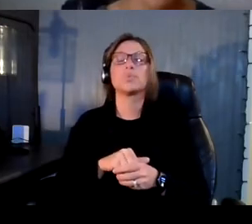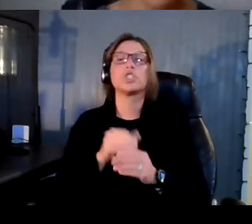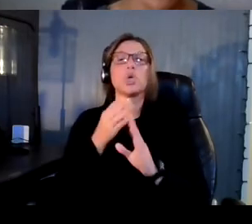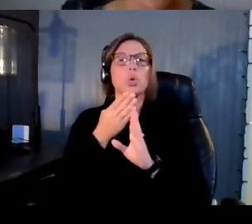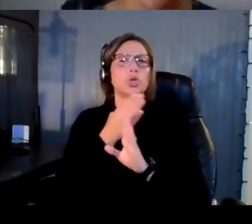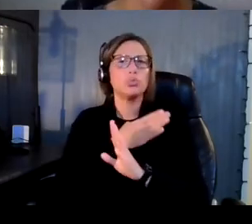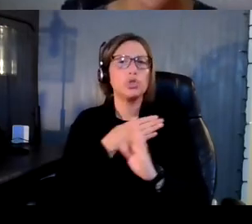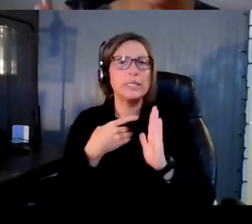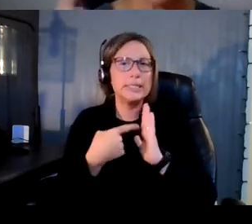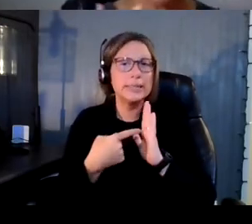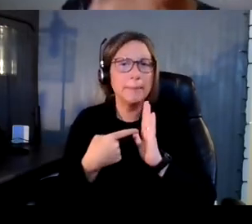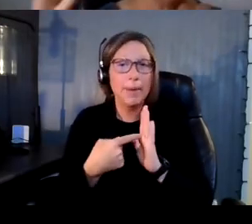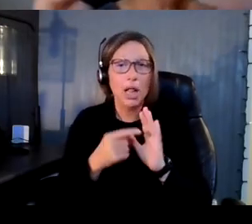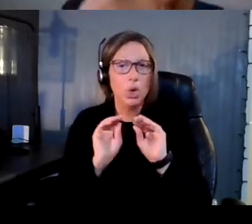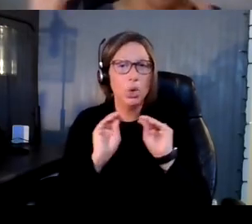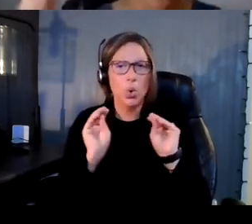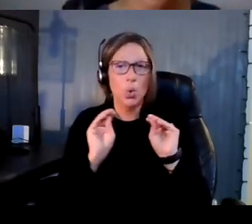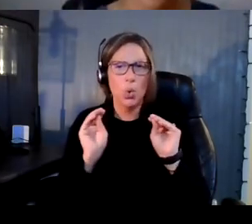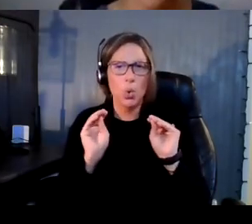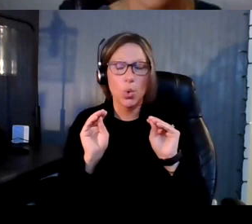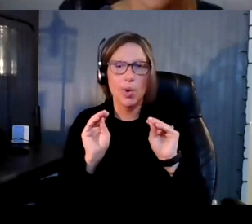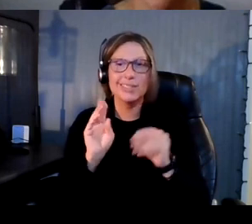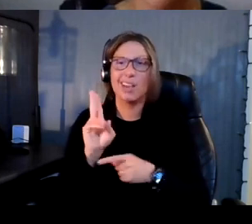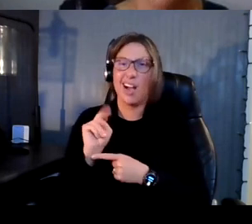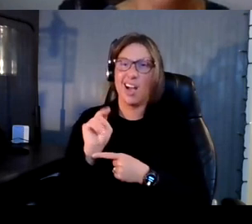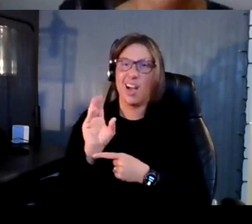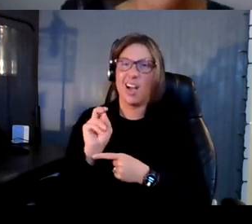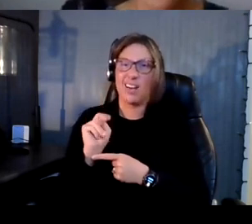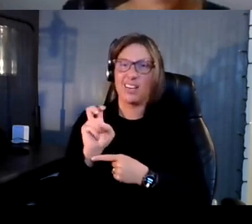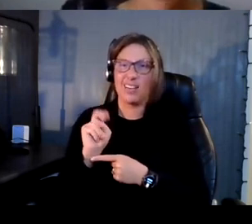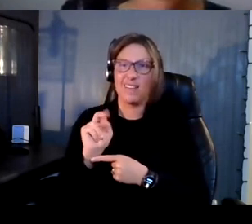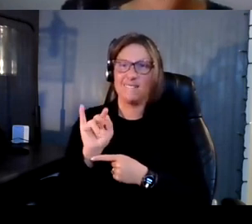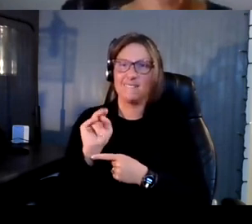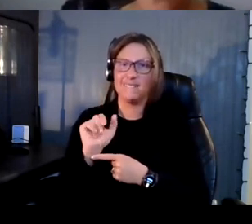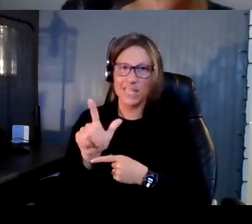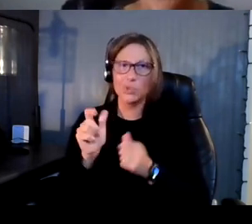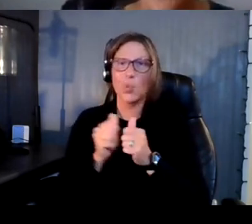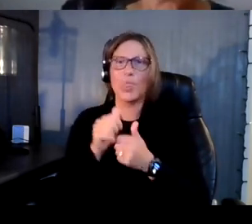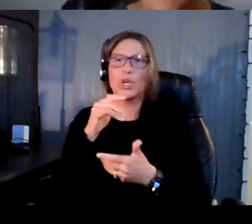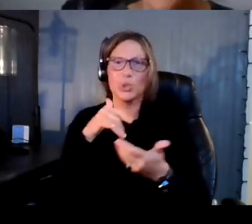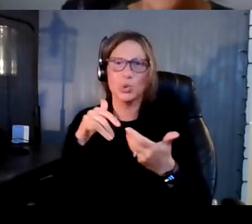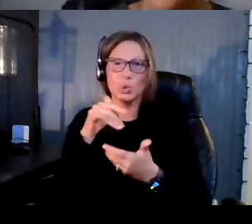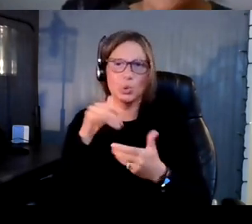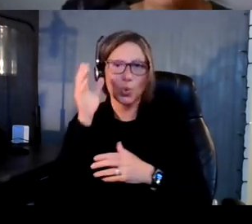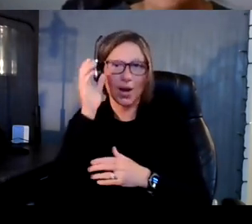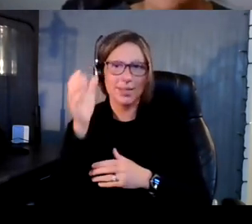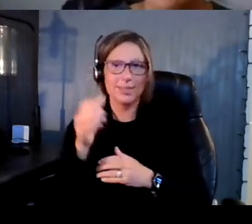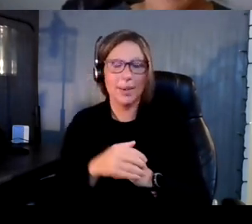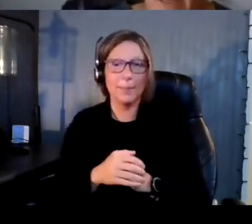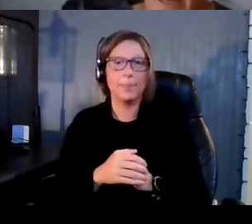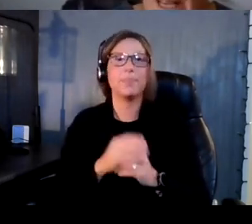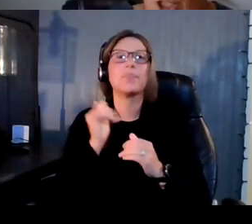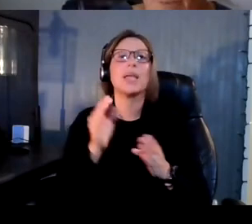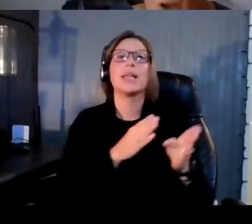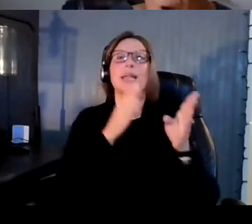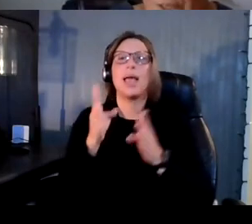of symbols, and they're unconventional with the social stuff. So now we're going to go into development of